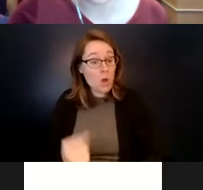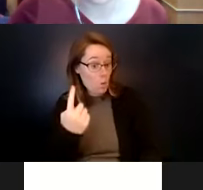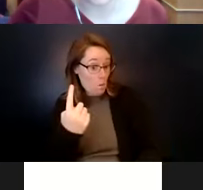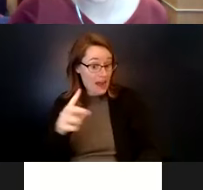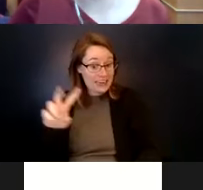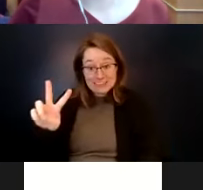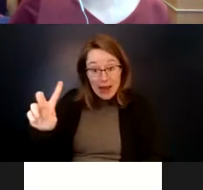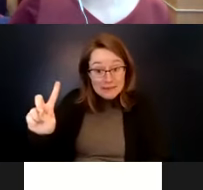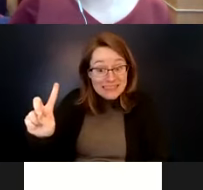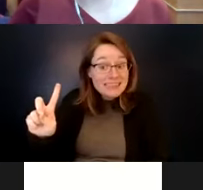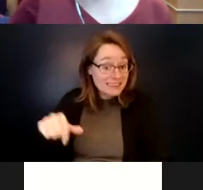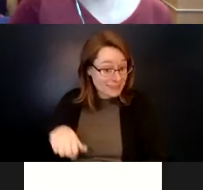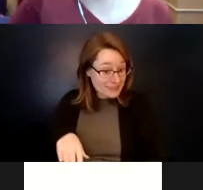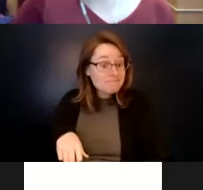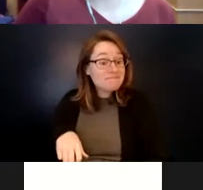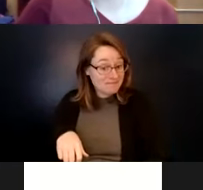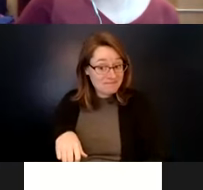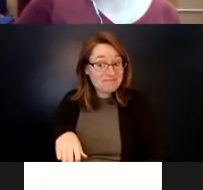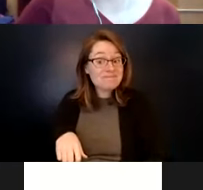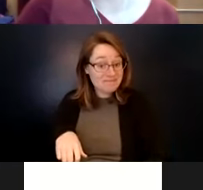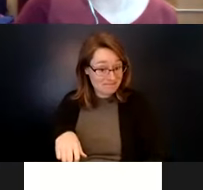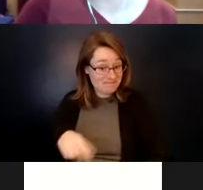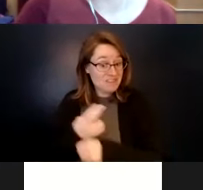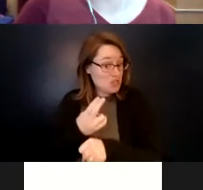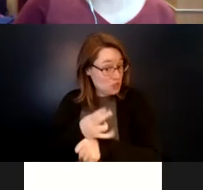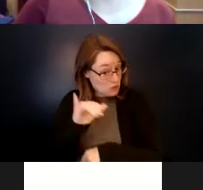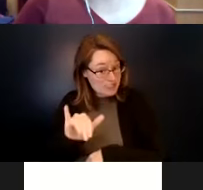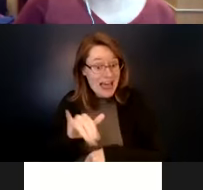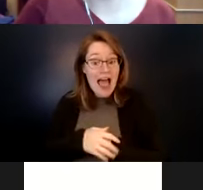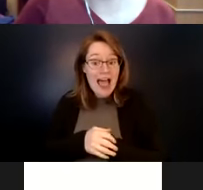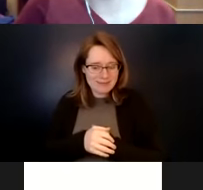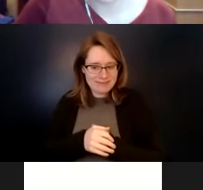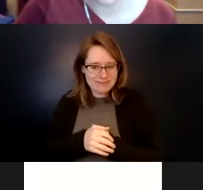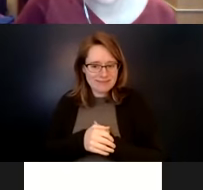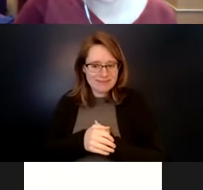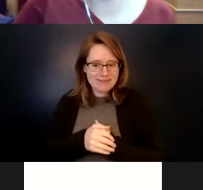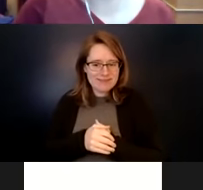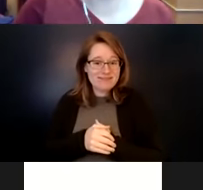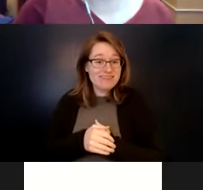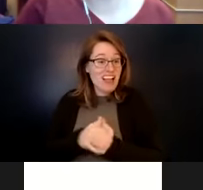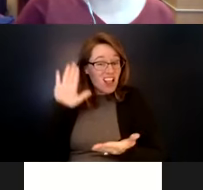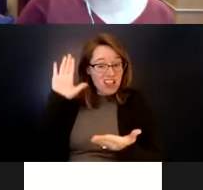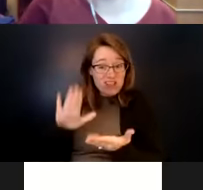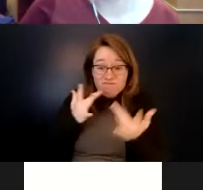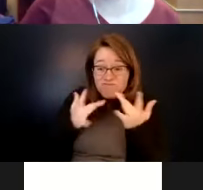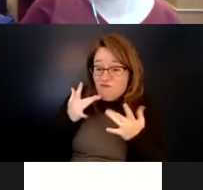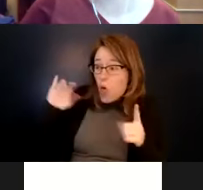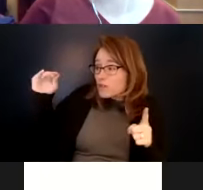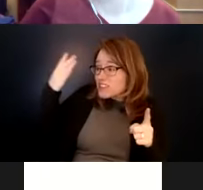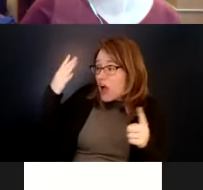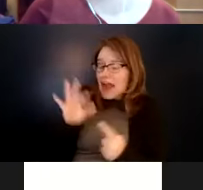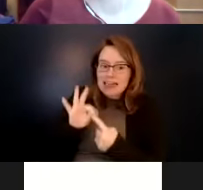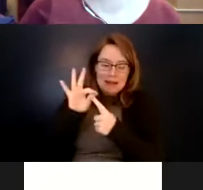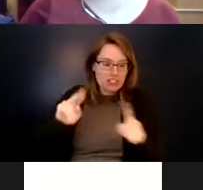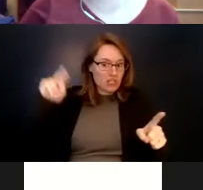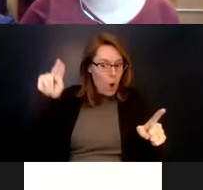tools in the toolkit is vitamin D. The super low levels of sunlight, especially up in the Northern